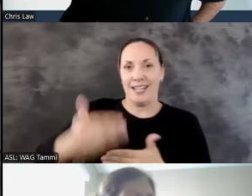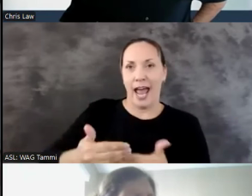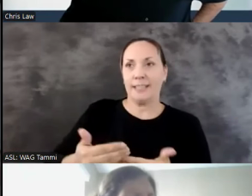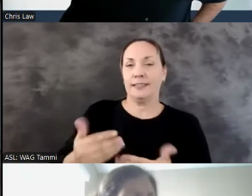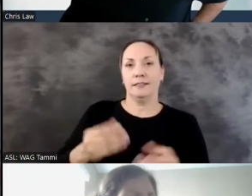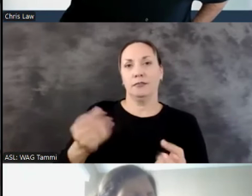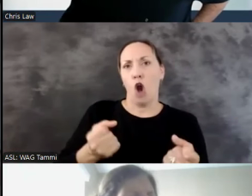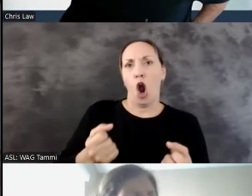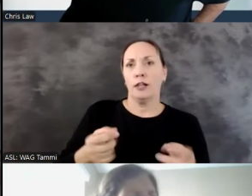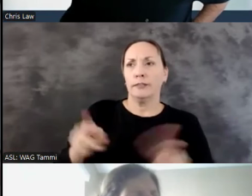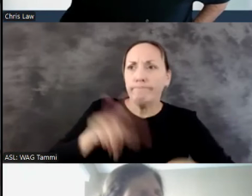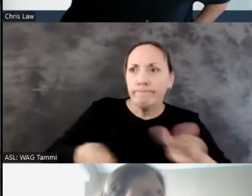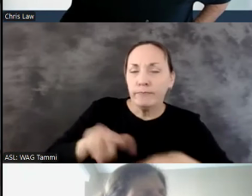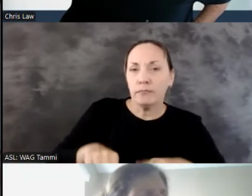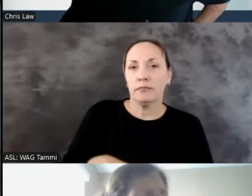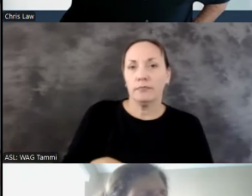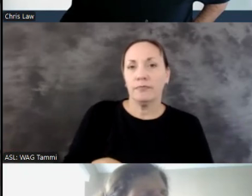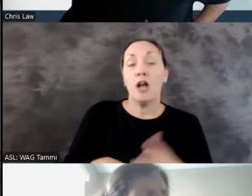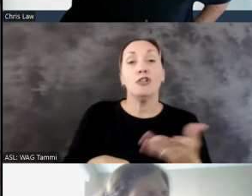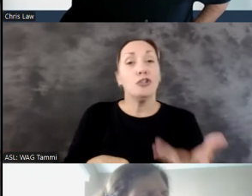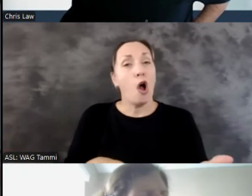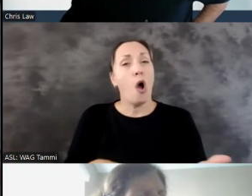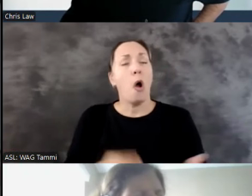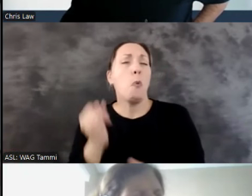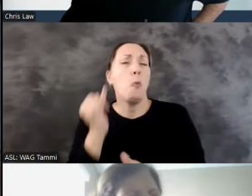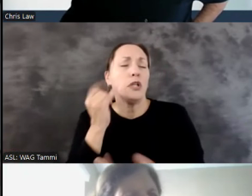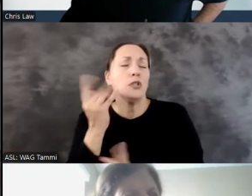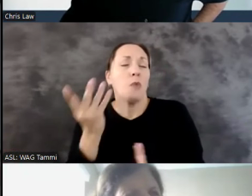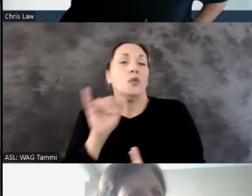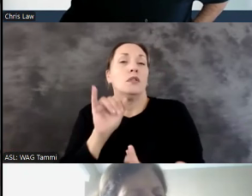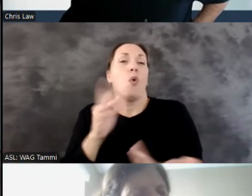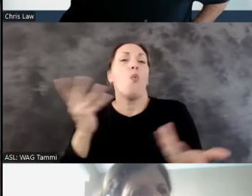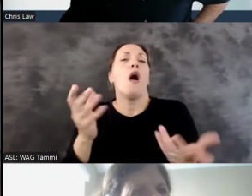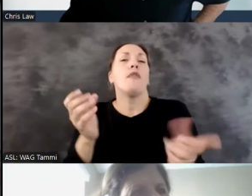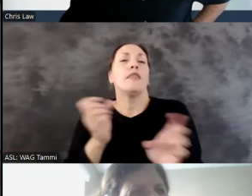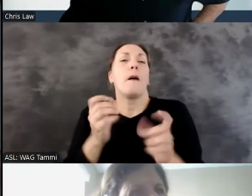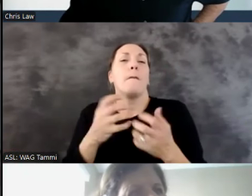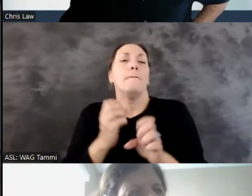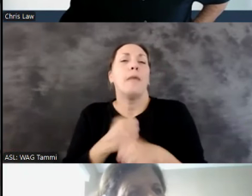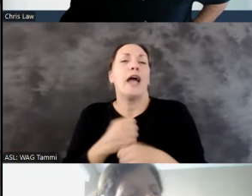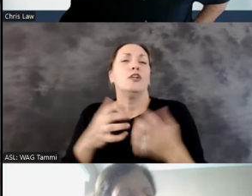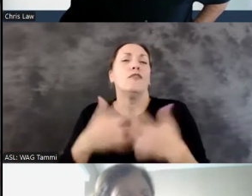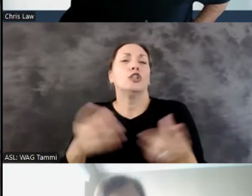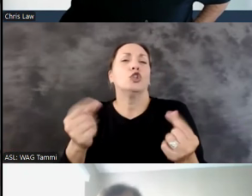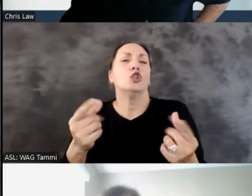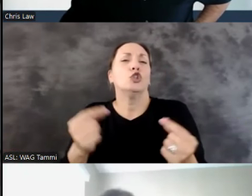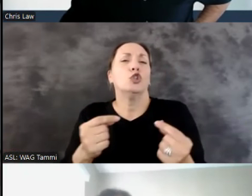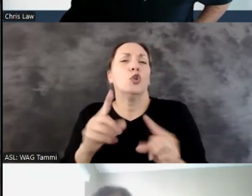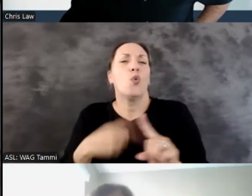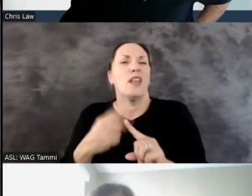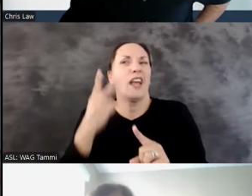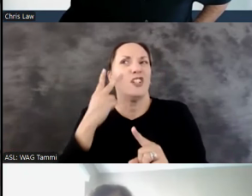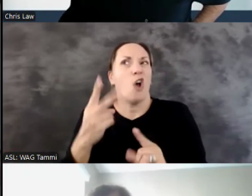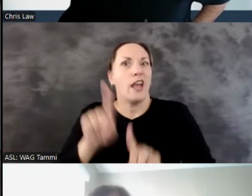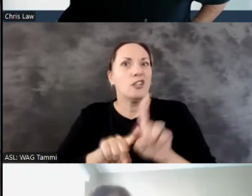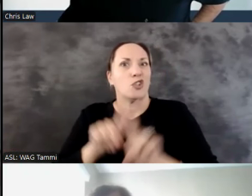that the manufacturer did when they saw this score? Do you think that they popped champagne corks, or did